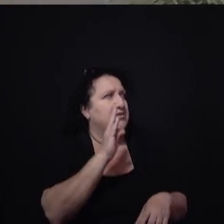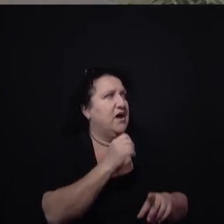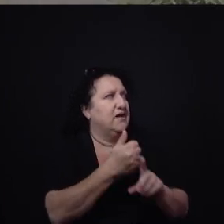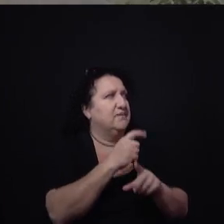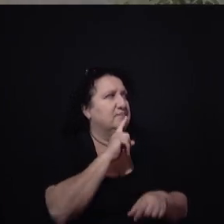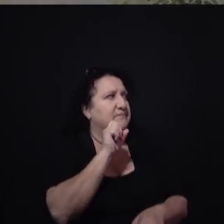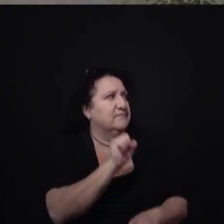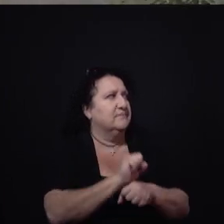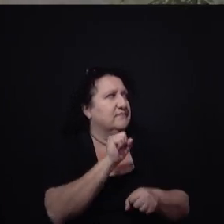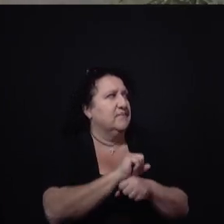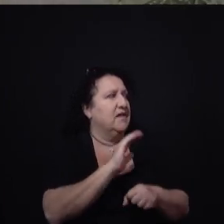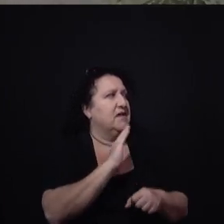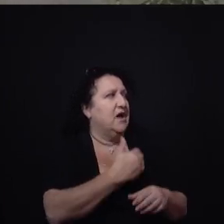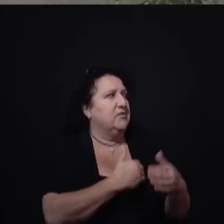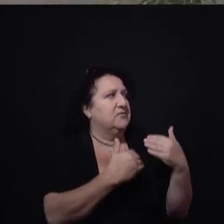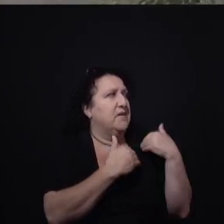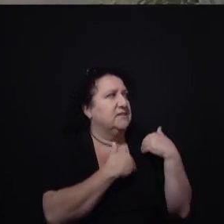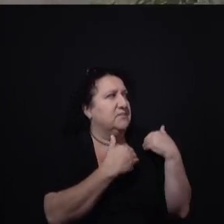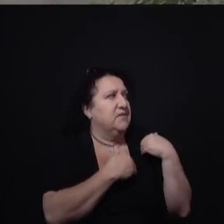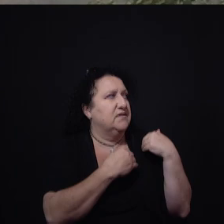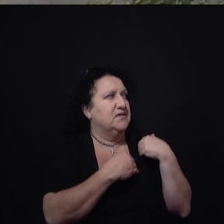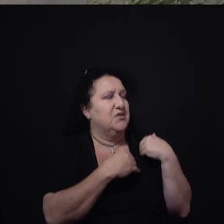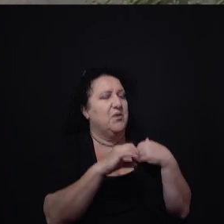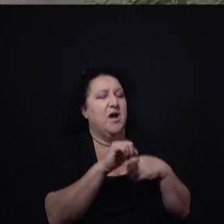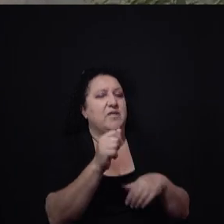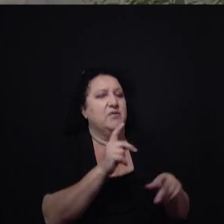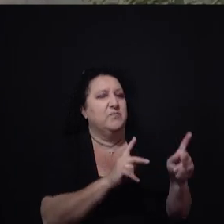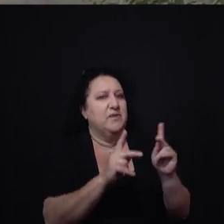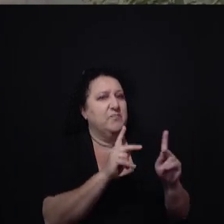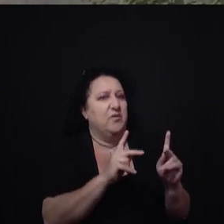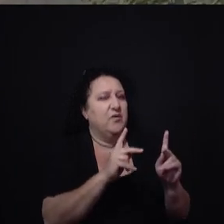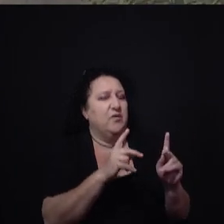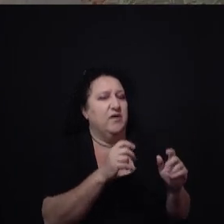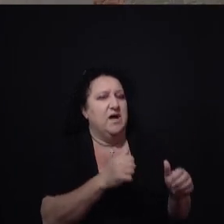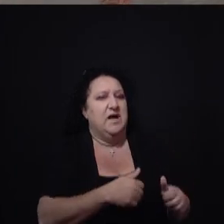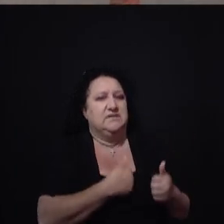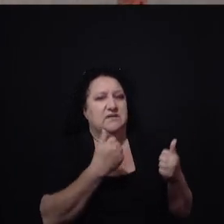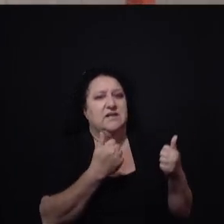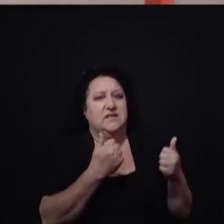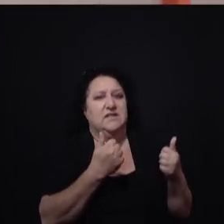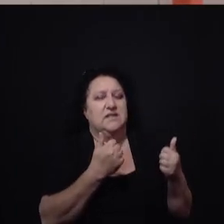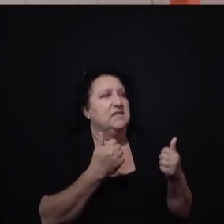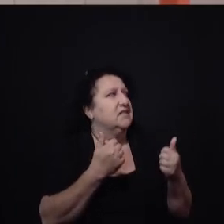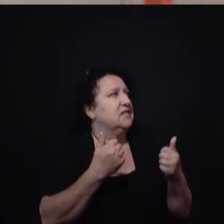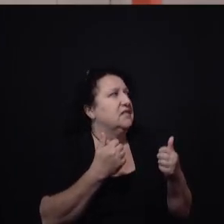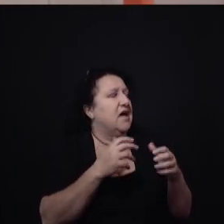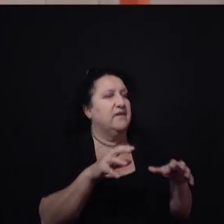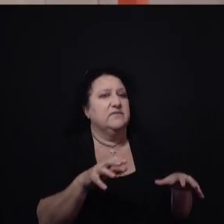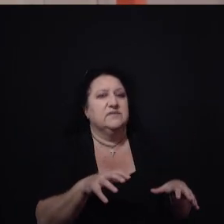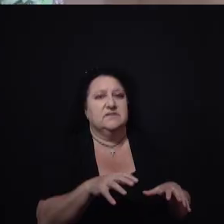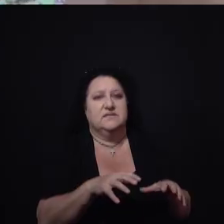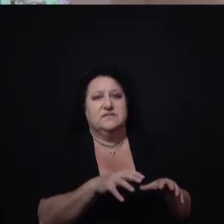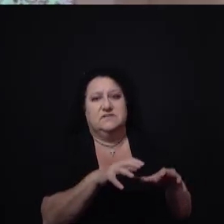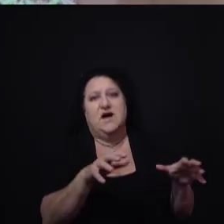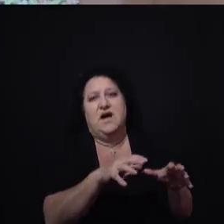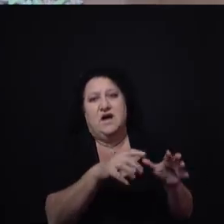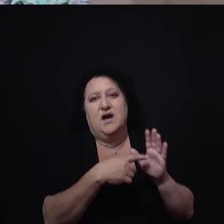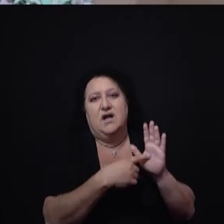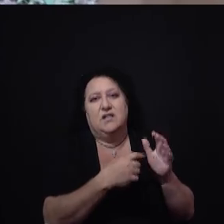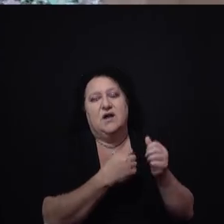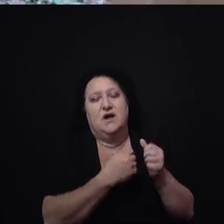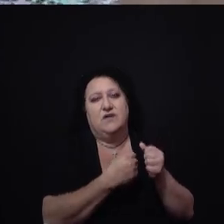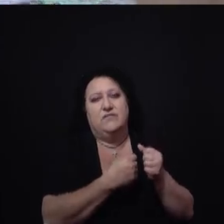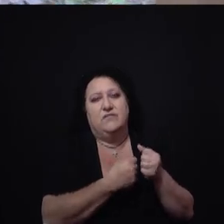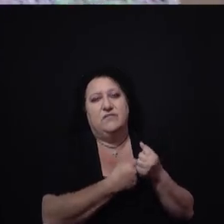our responsibility to others is a lifestyle of worship, is a lifestyle of laying our life down. And so